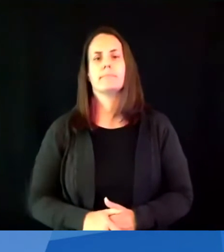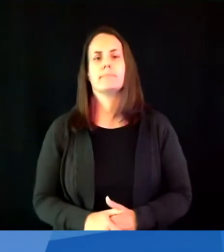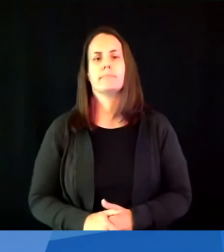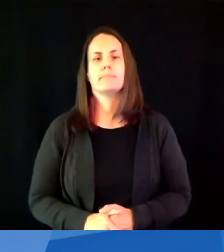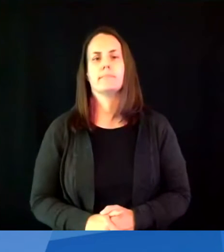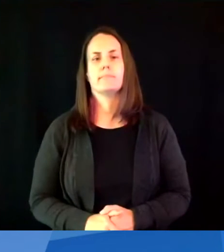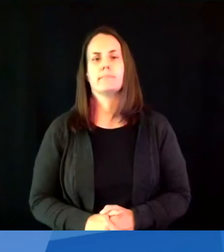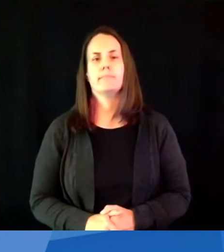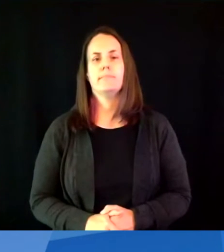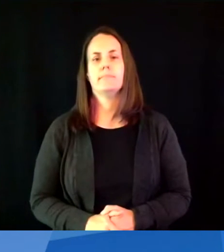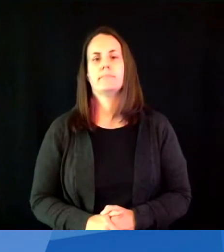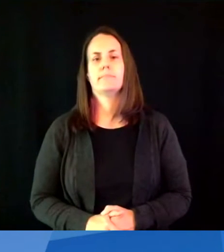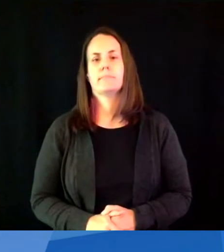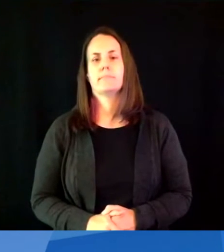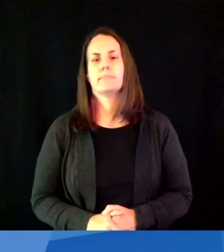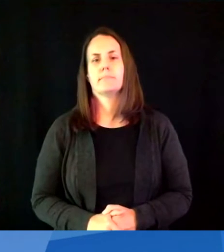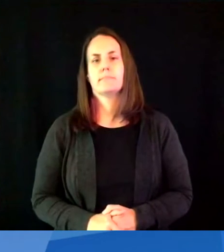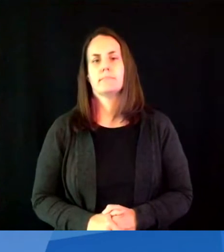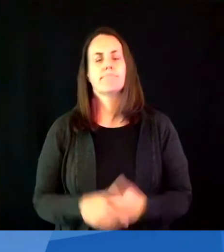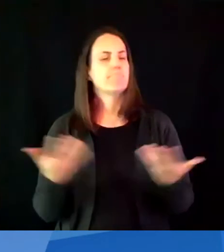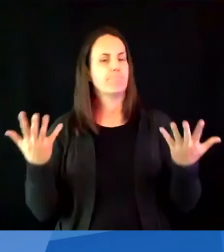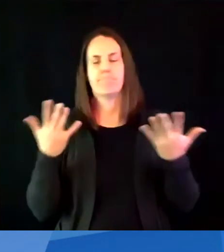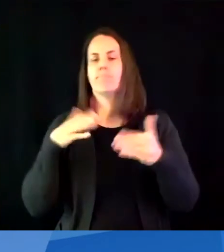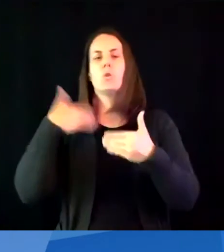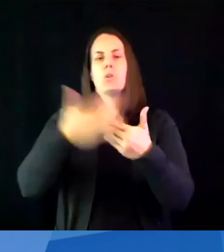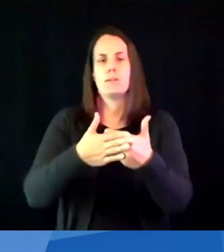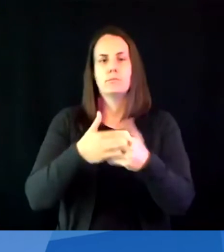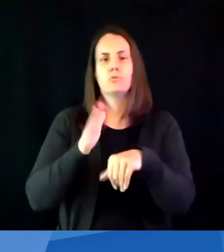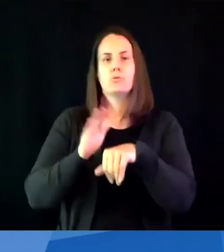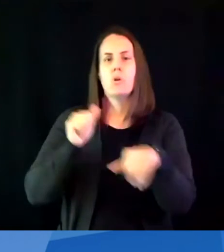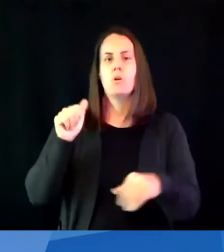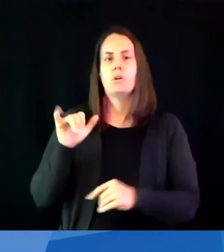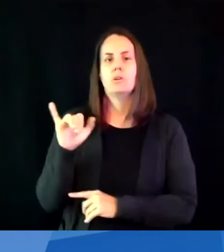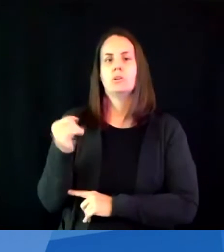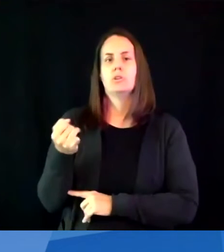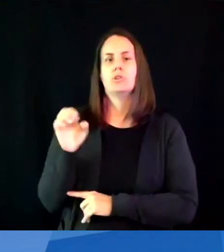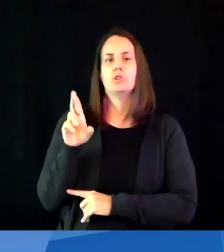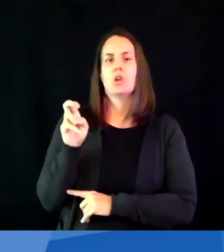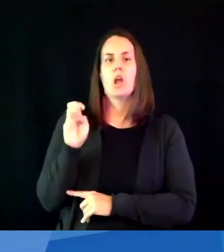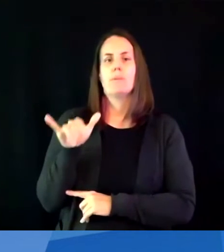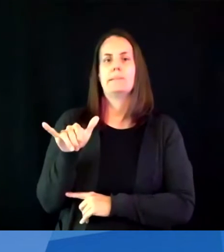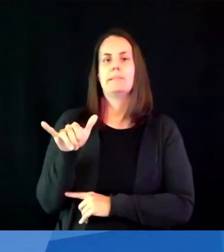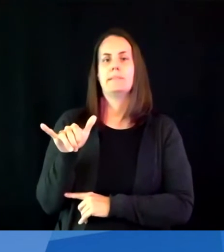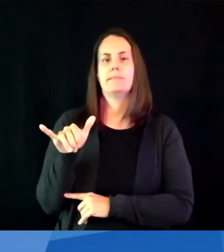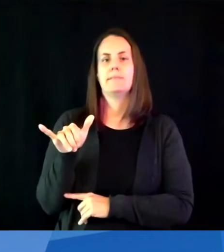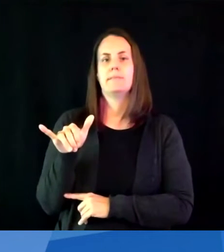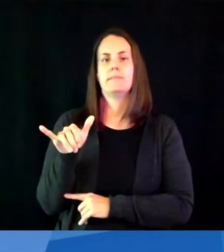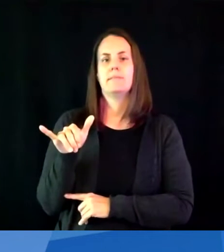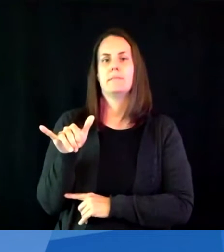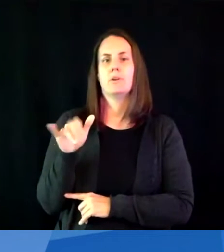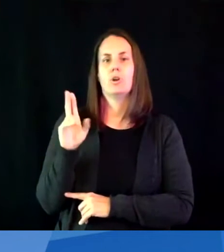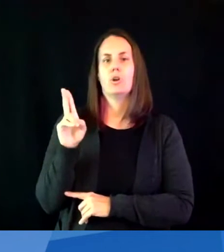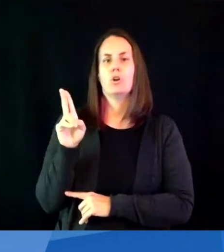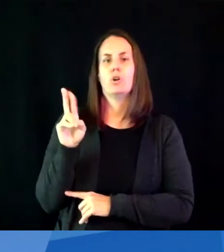All right, why don't we try Jeremy Janine, Urban Milwaukee. Jeremy, are you on the call?